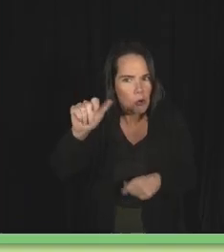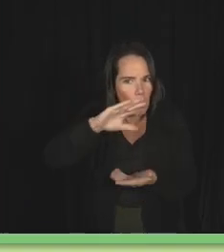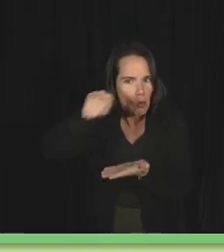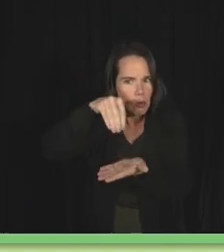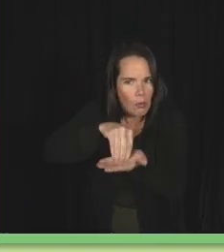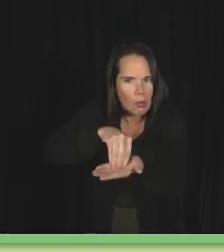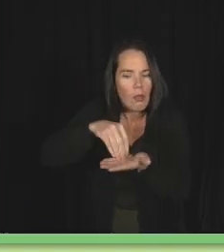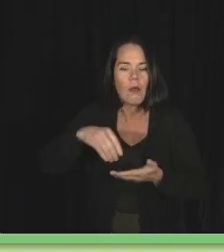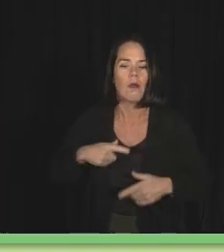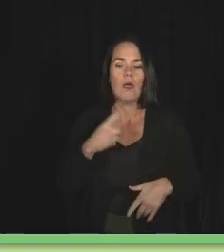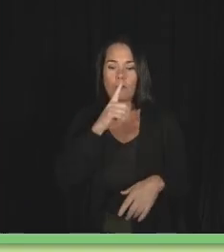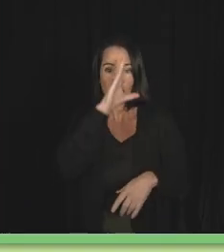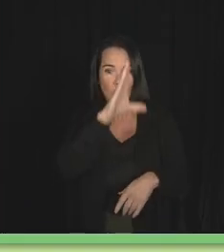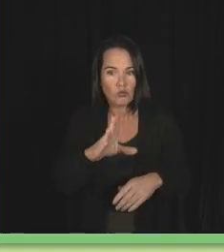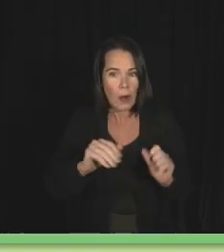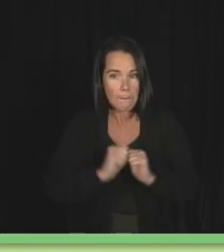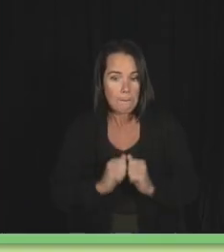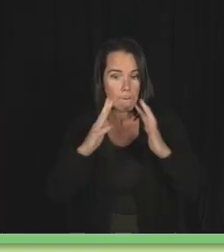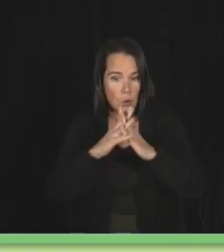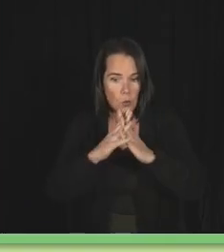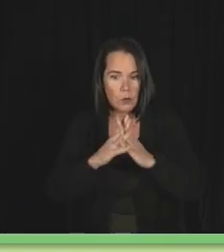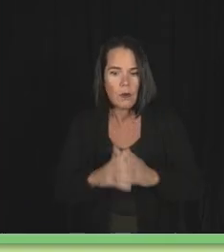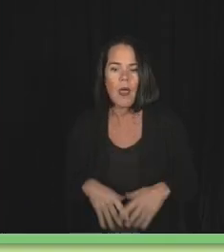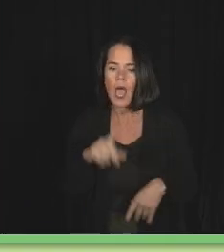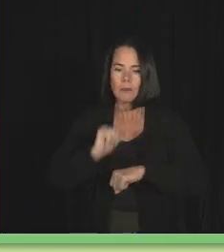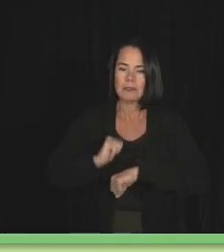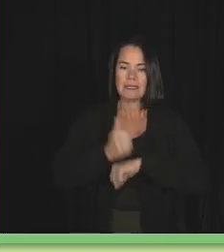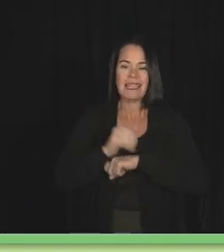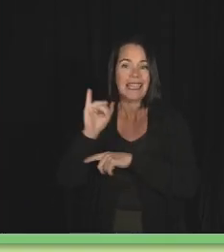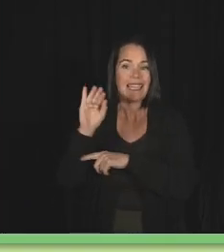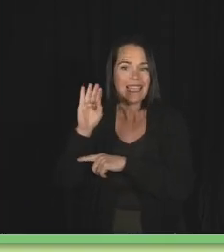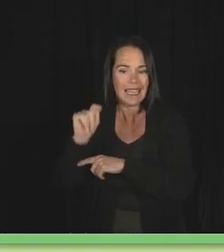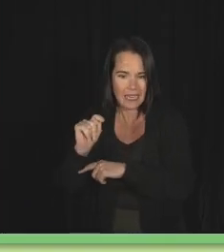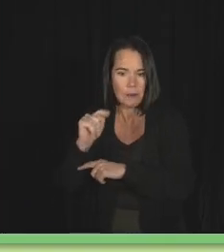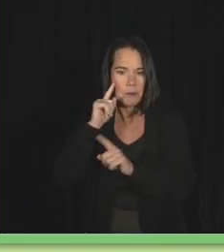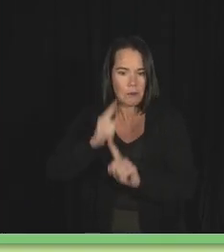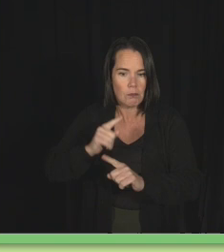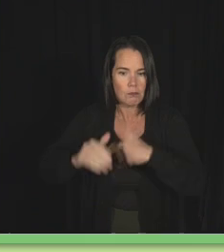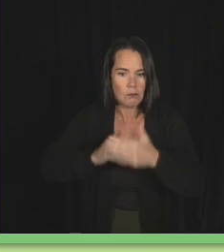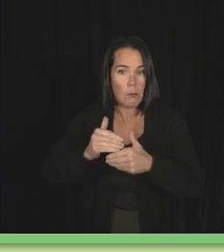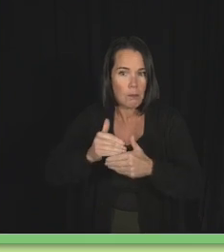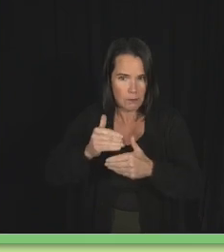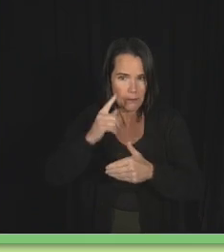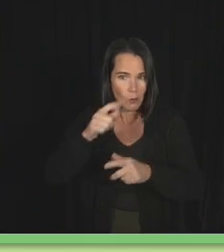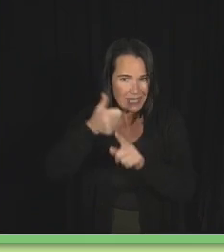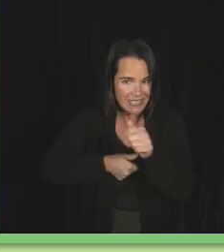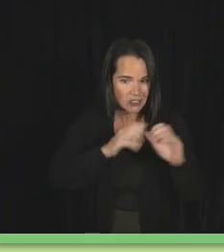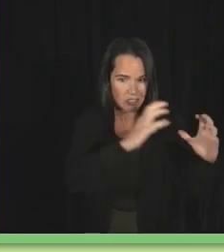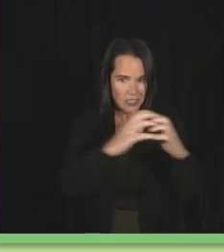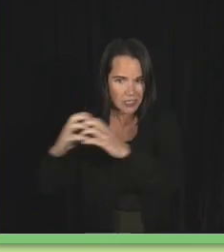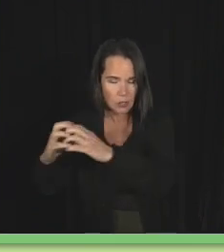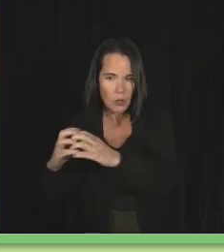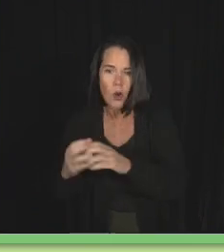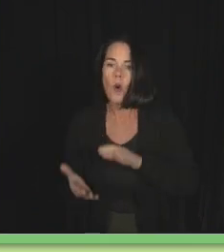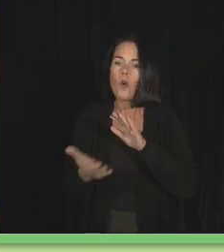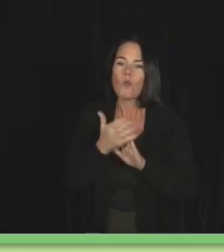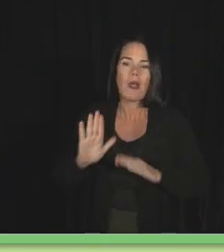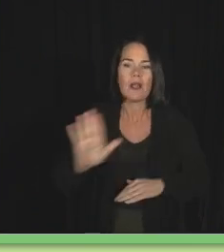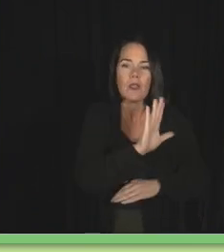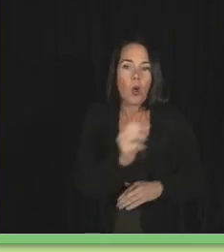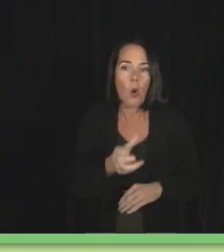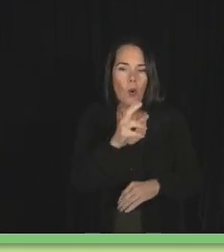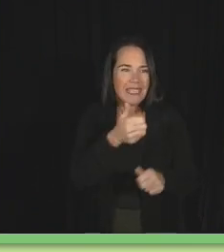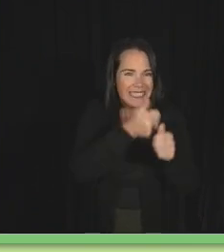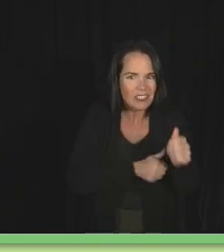boot, and a static purpose-built init container, and running each container in its own lightweight virtual